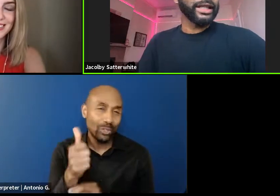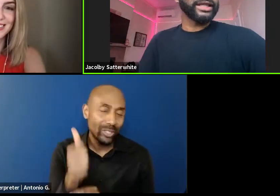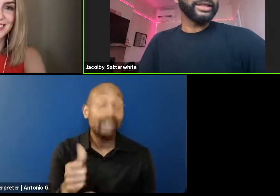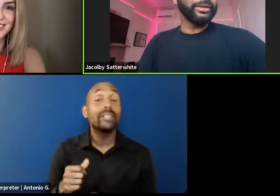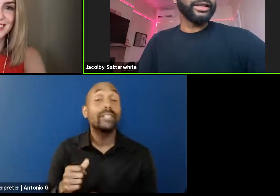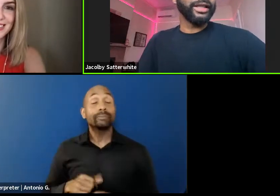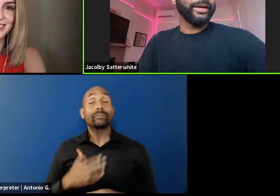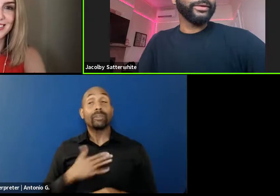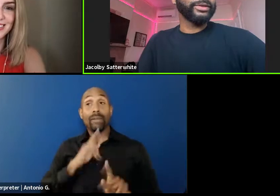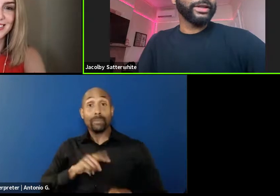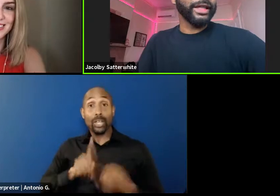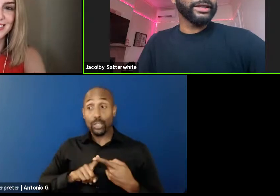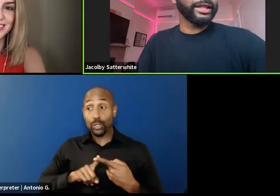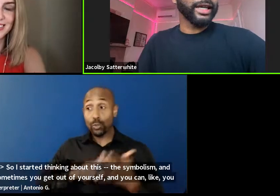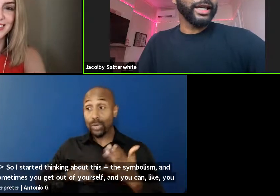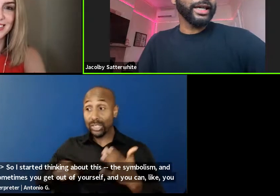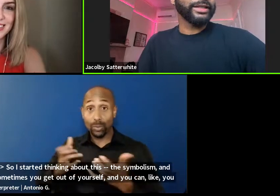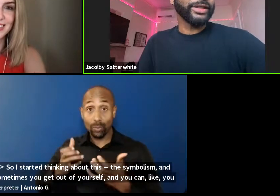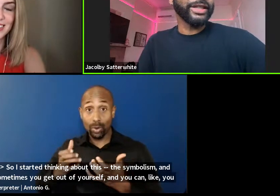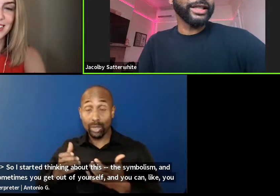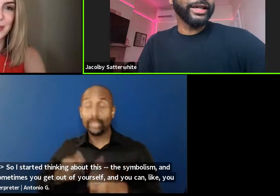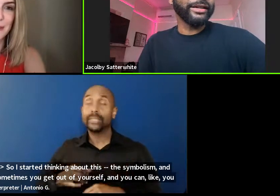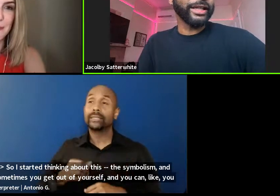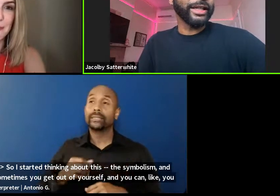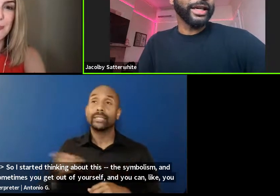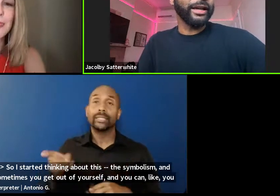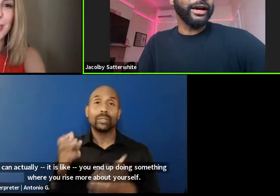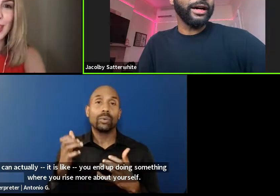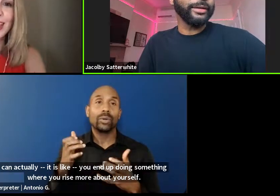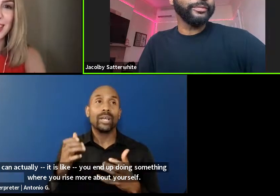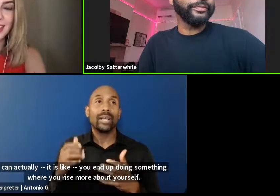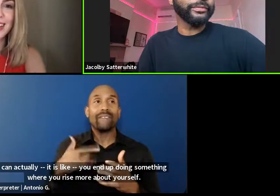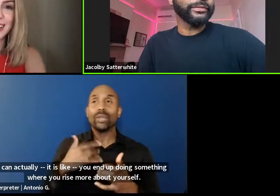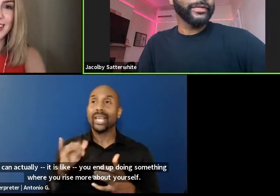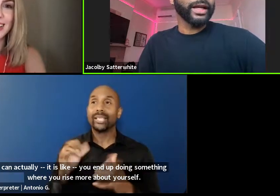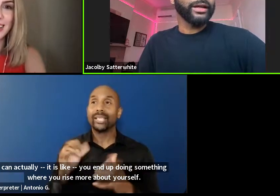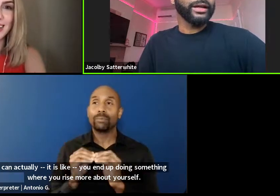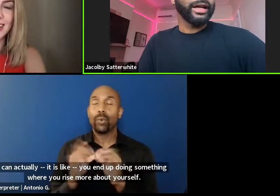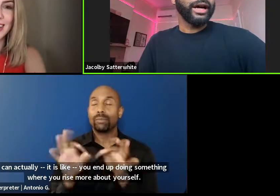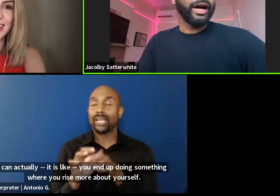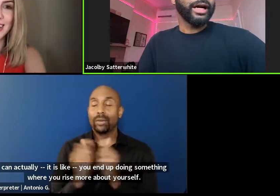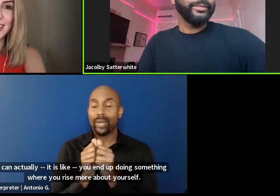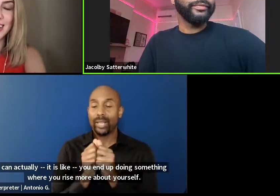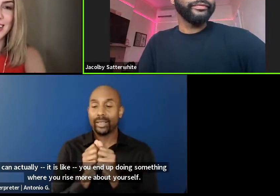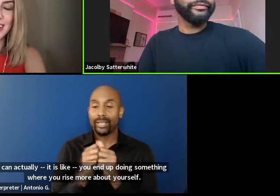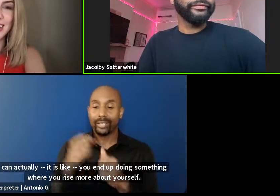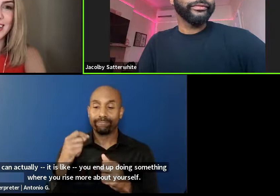create something that was related to like circularity and